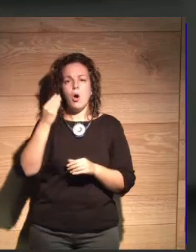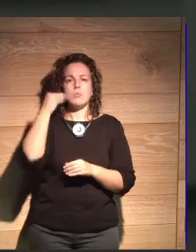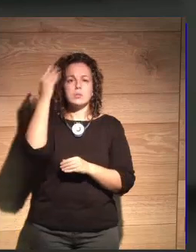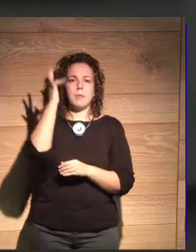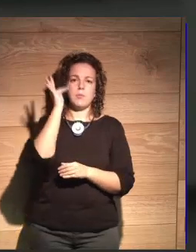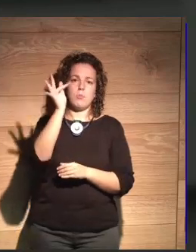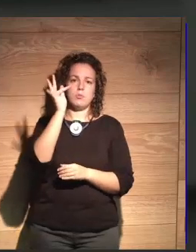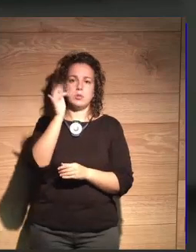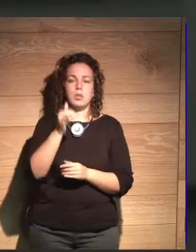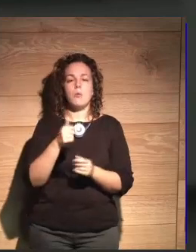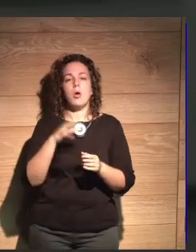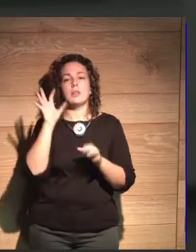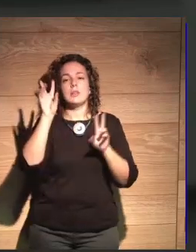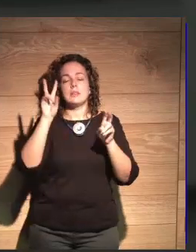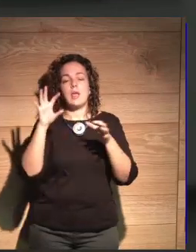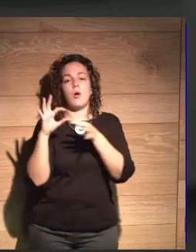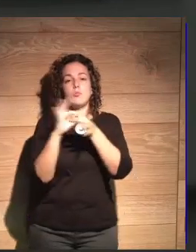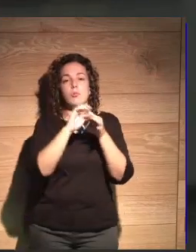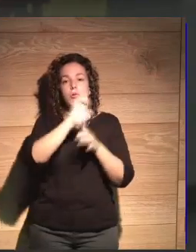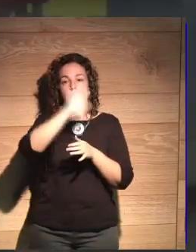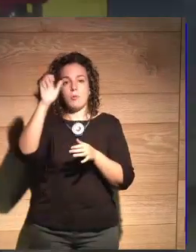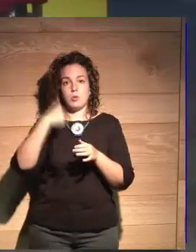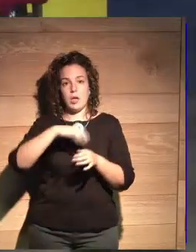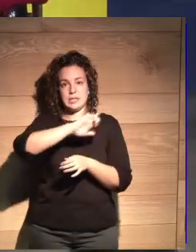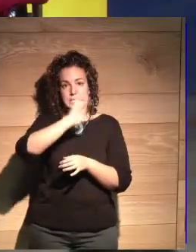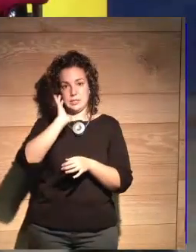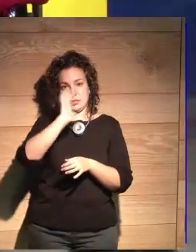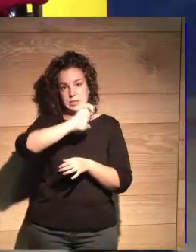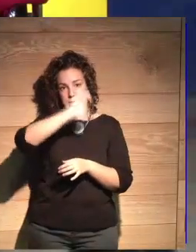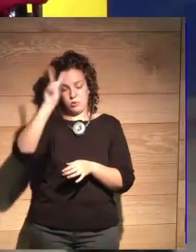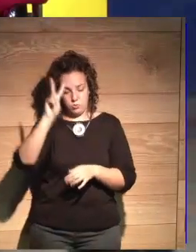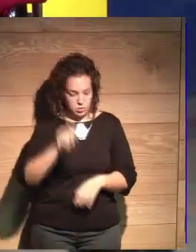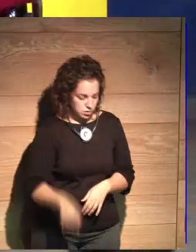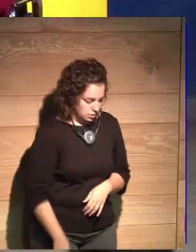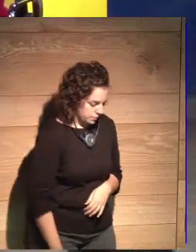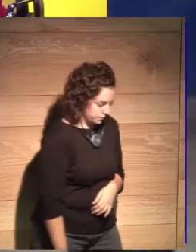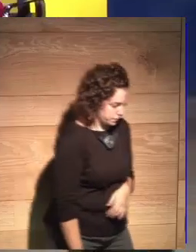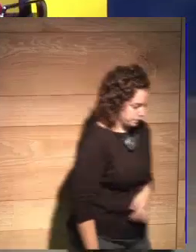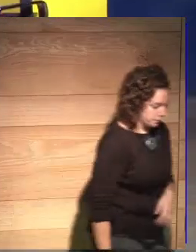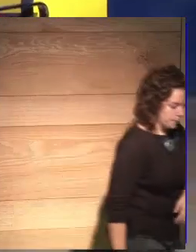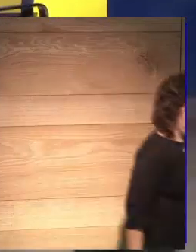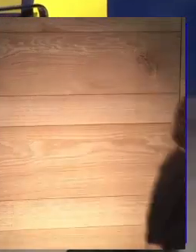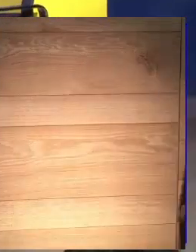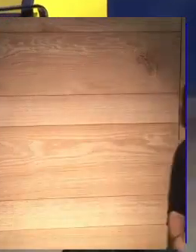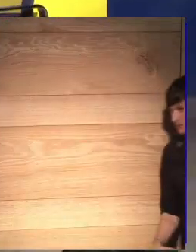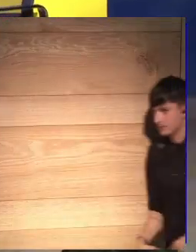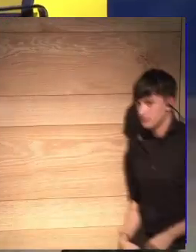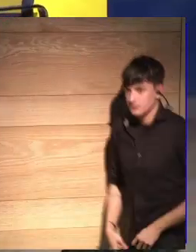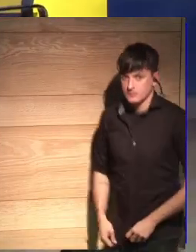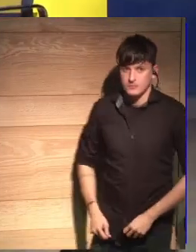about the European Union than I am about the United States. Yeah. You said this morning